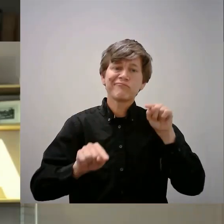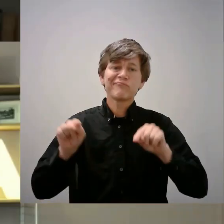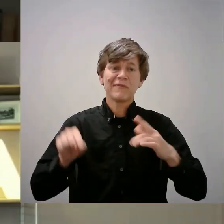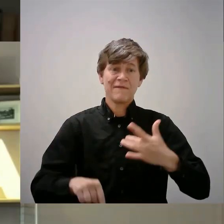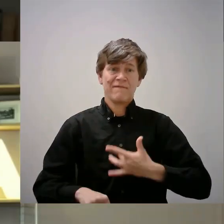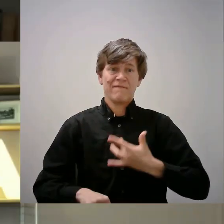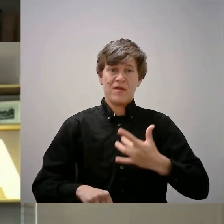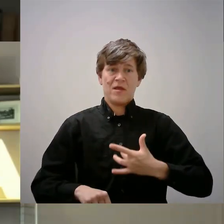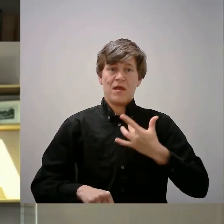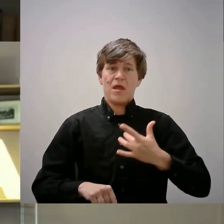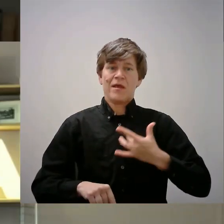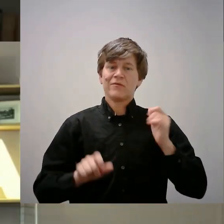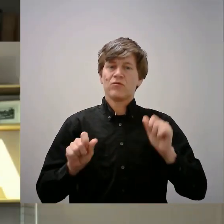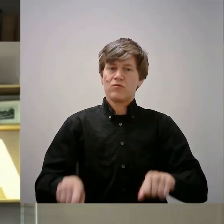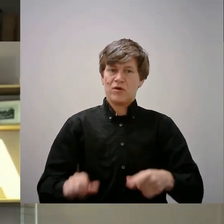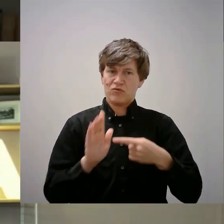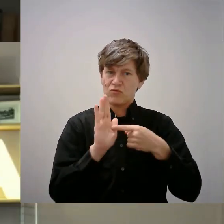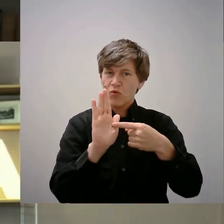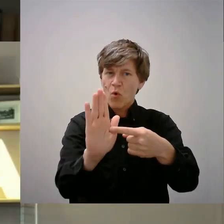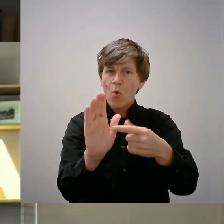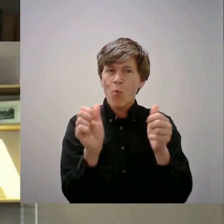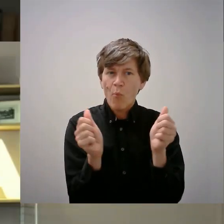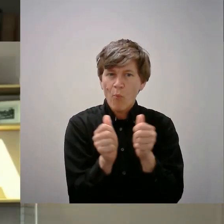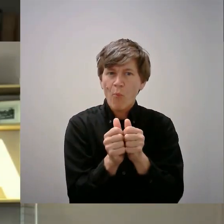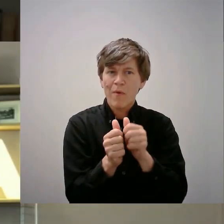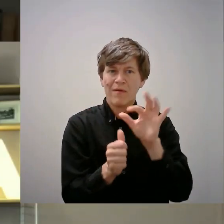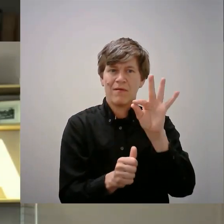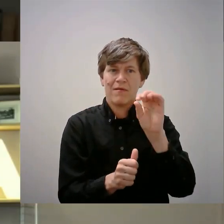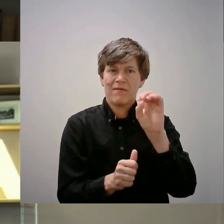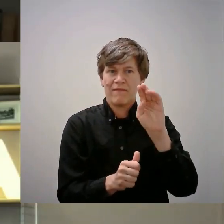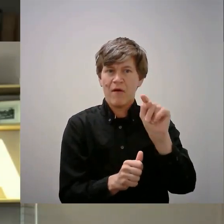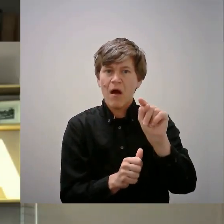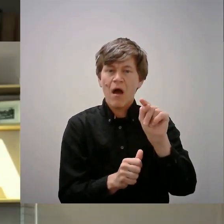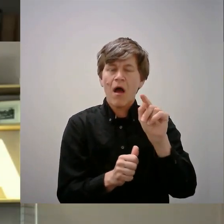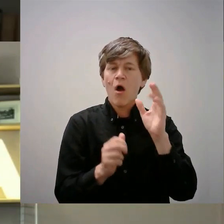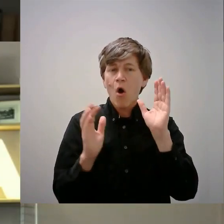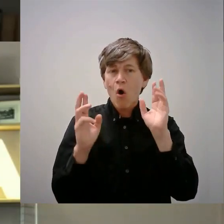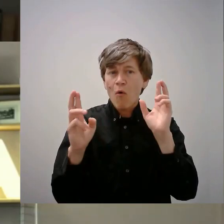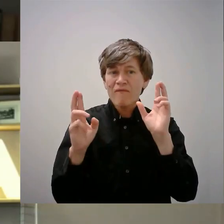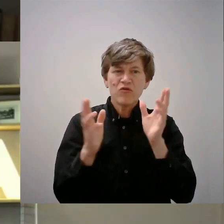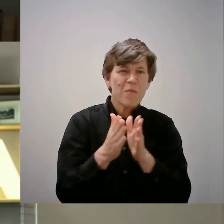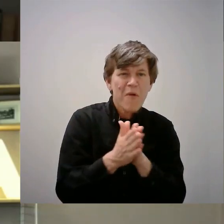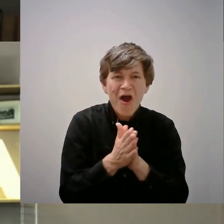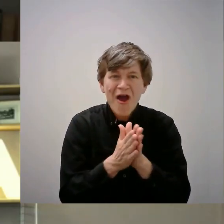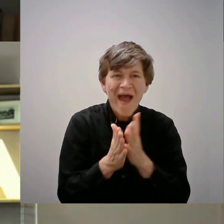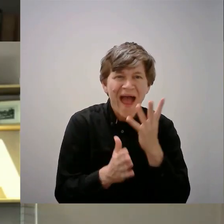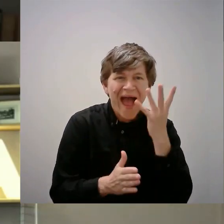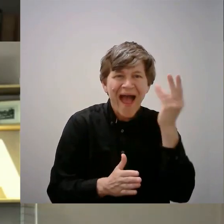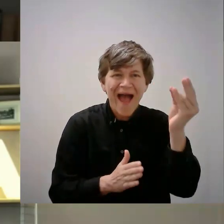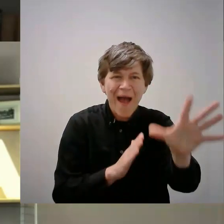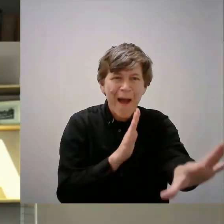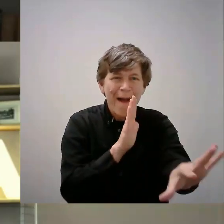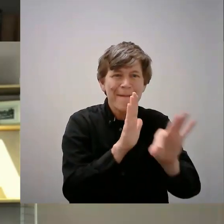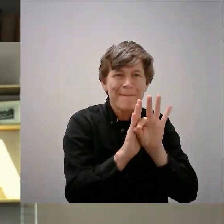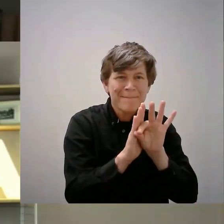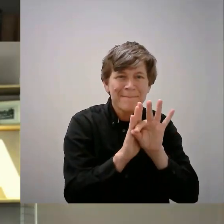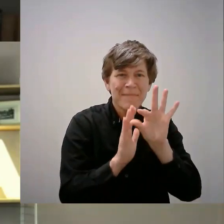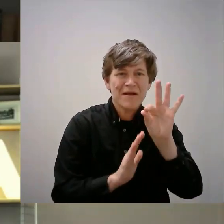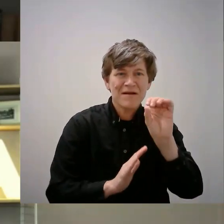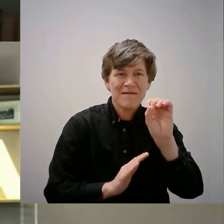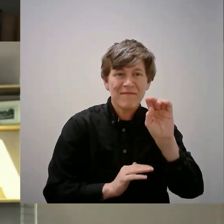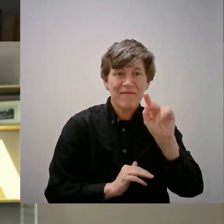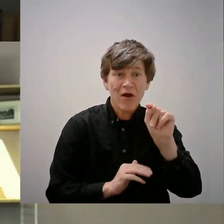your project and motivates you to go out there, pick a font. Go out there and pick a font. And if